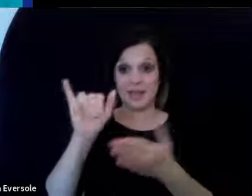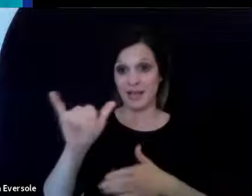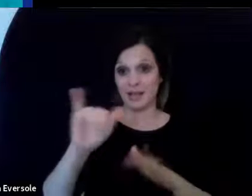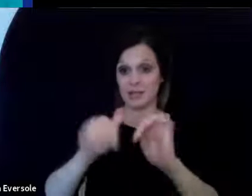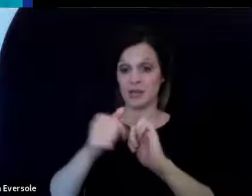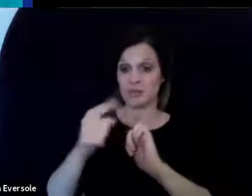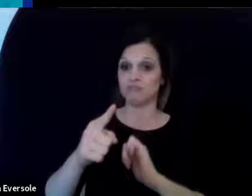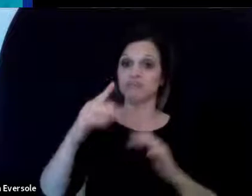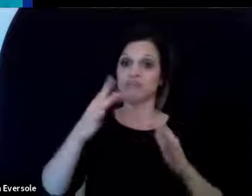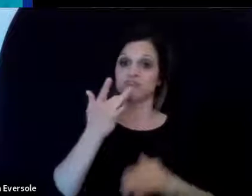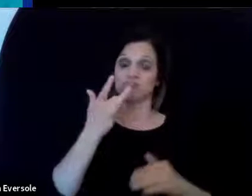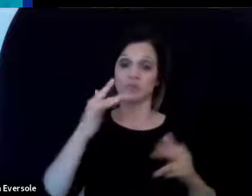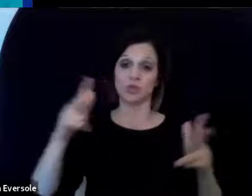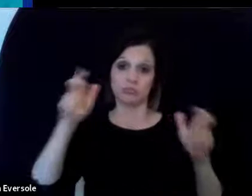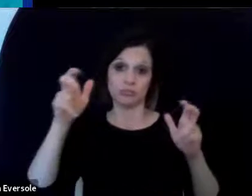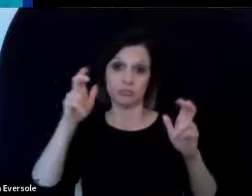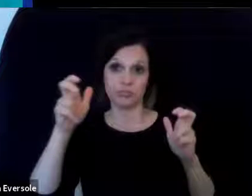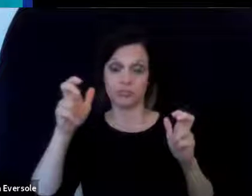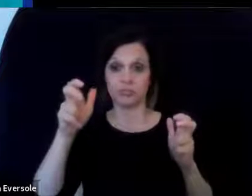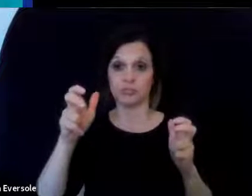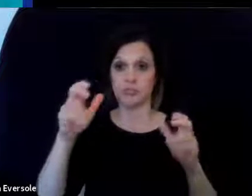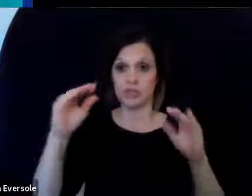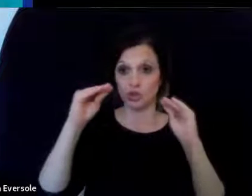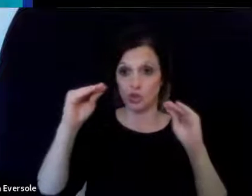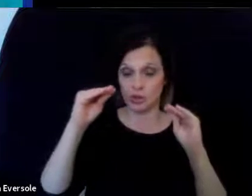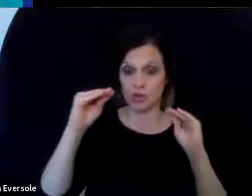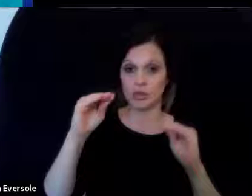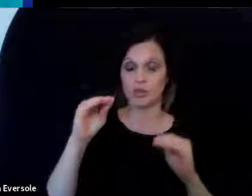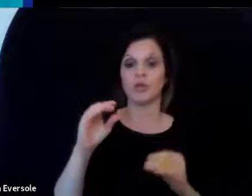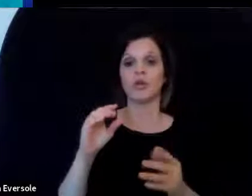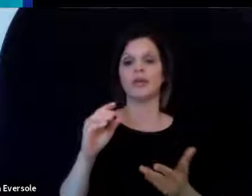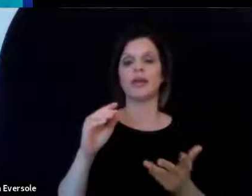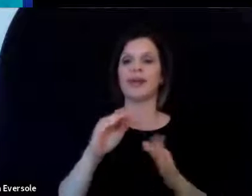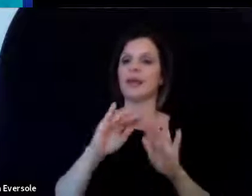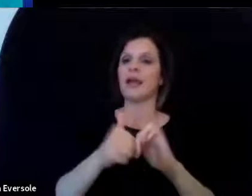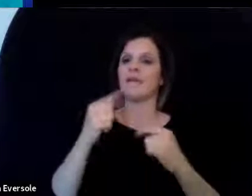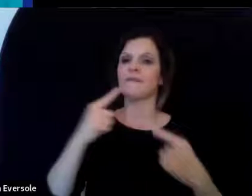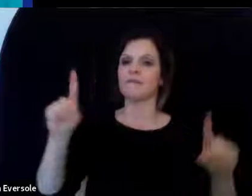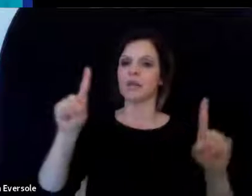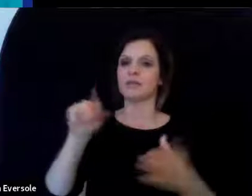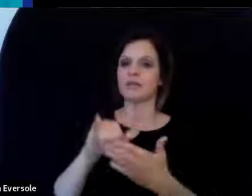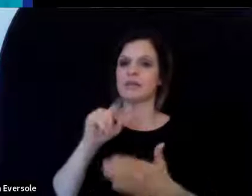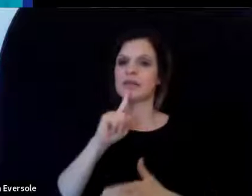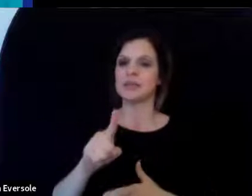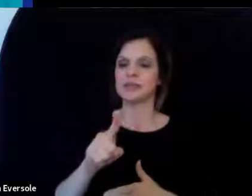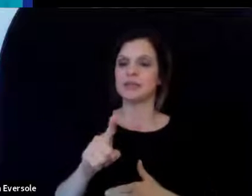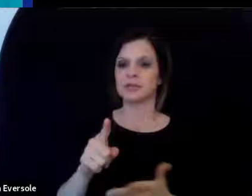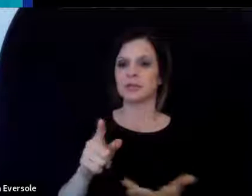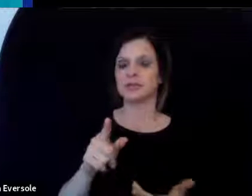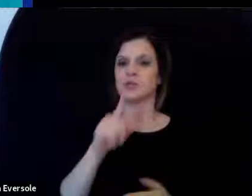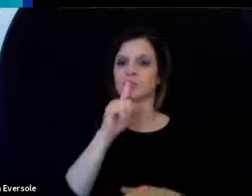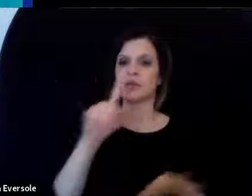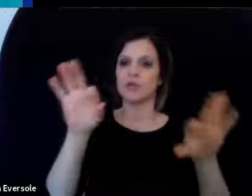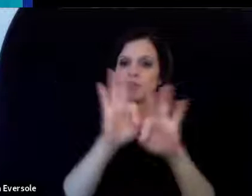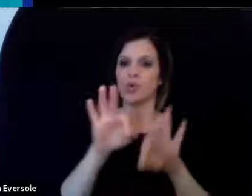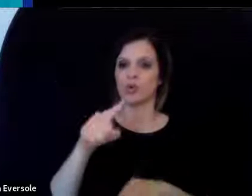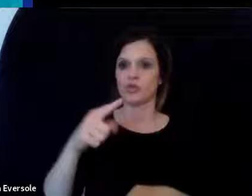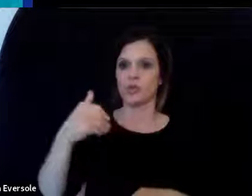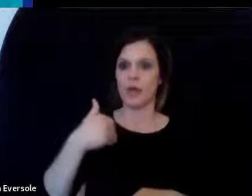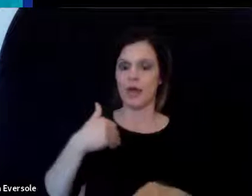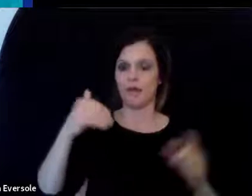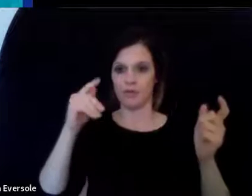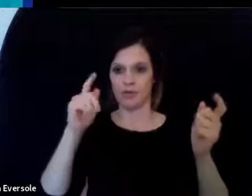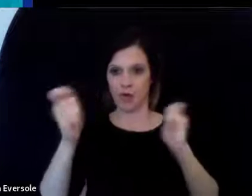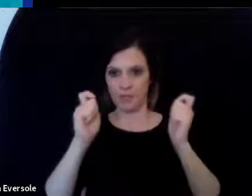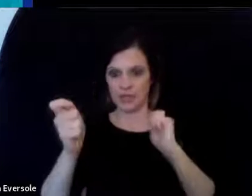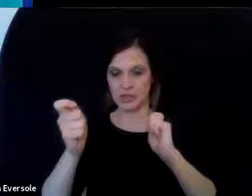going to give them and not effectively receiving the instruction if you haven't put those accommodations in place based on what you know to be their